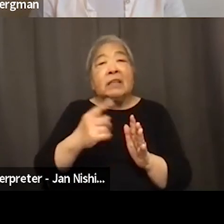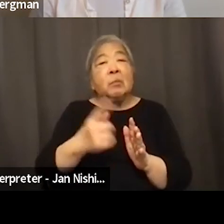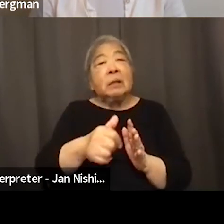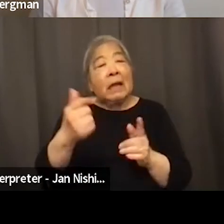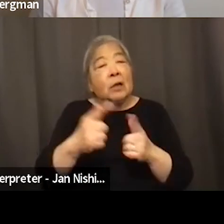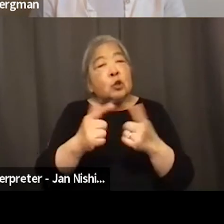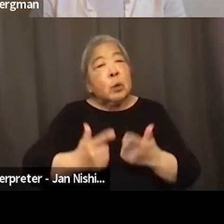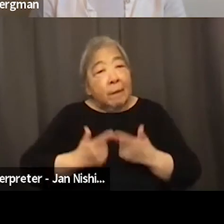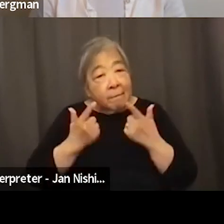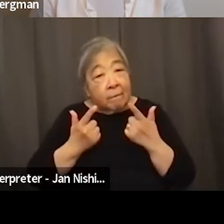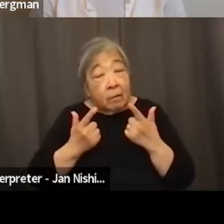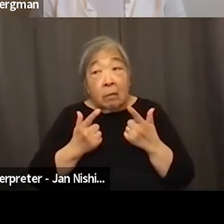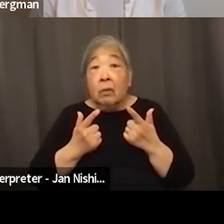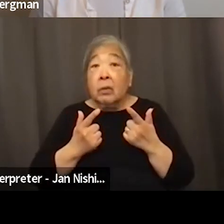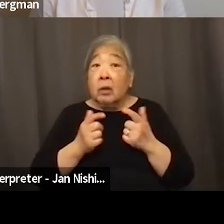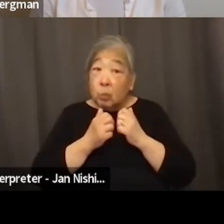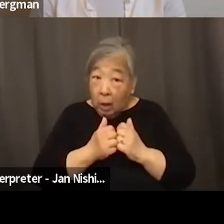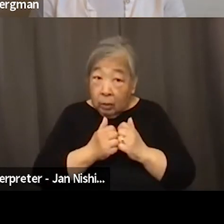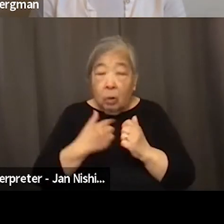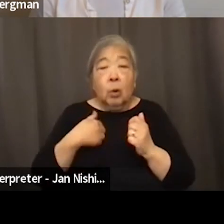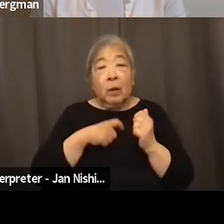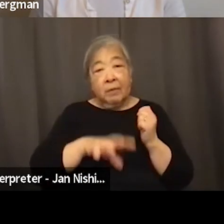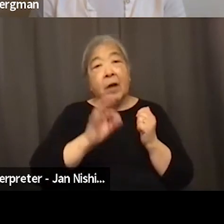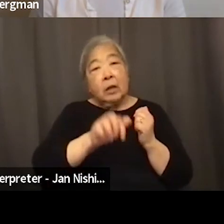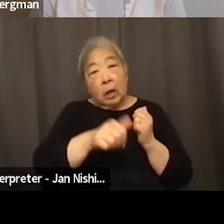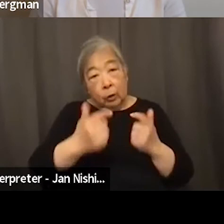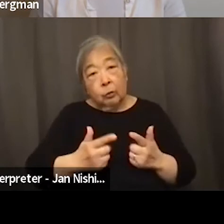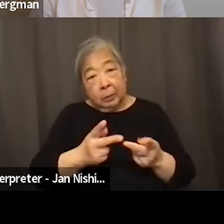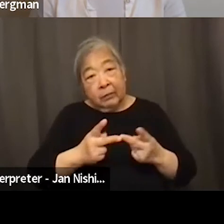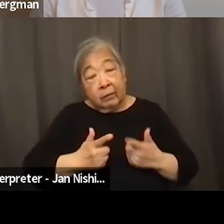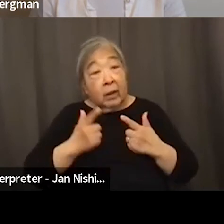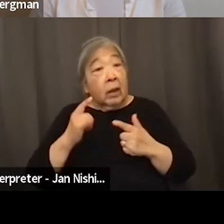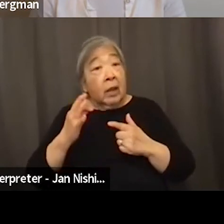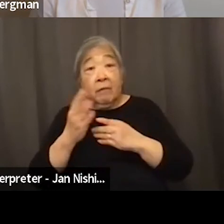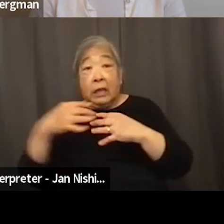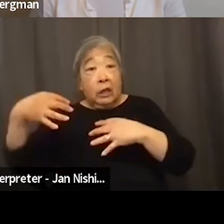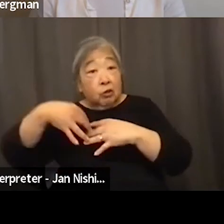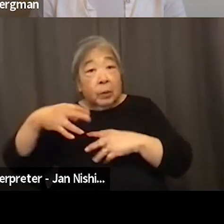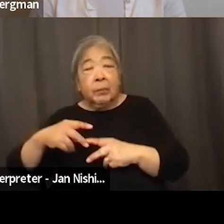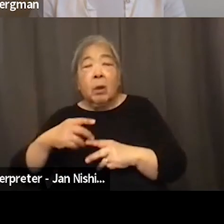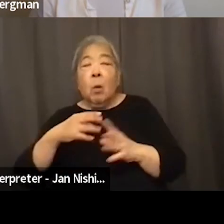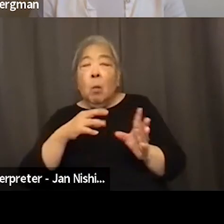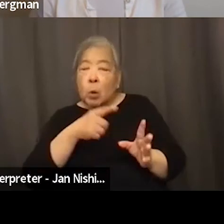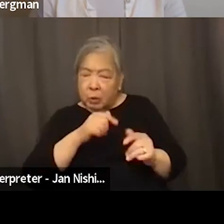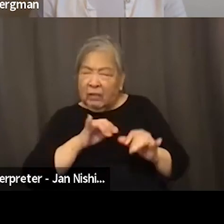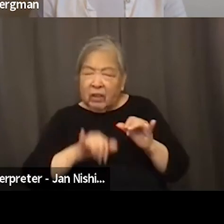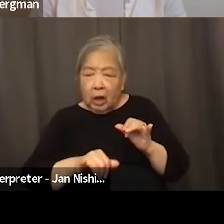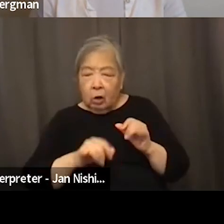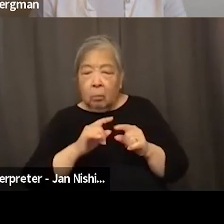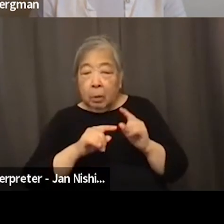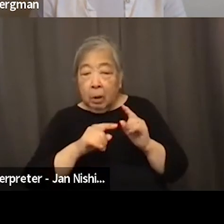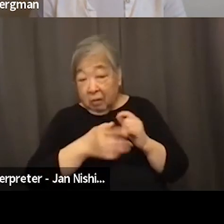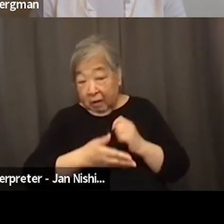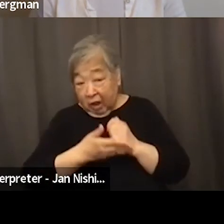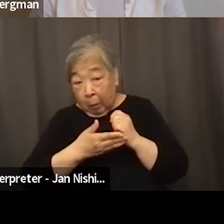then we're going to have to do that together. Right? If our Indigenous folks, well, you could stay here, but you can only have this if you help us, with the